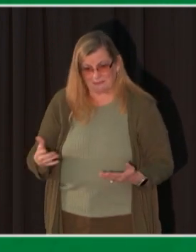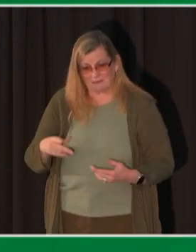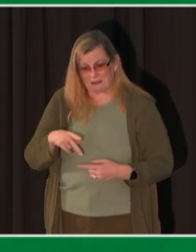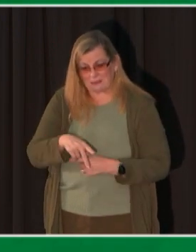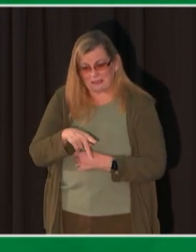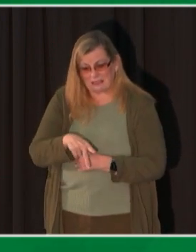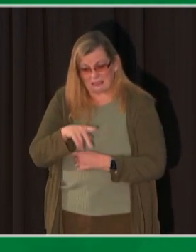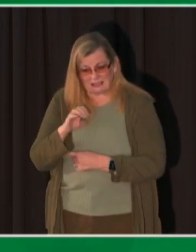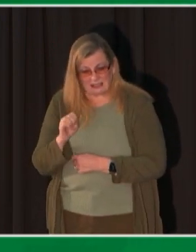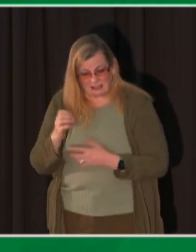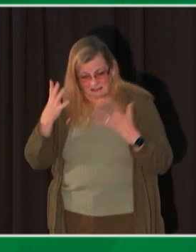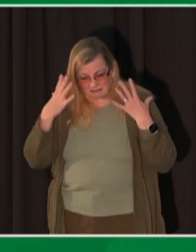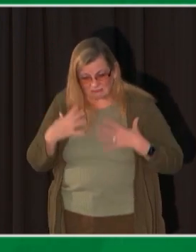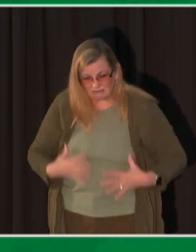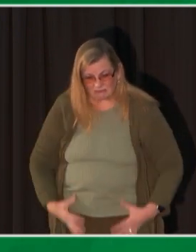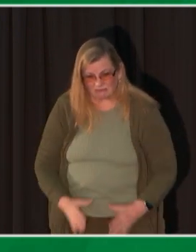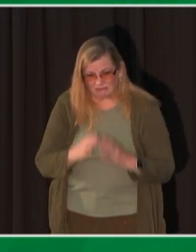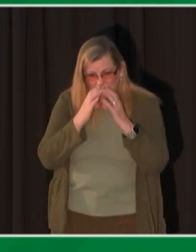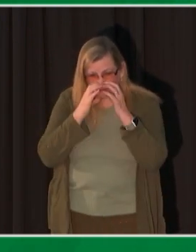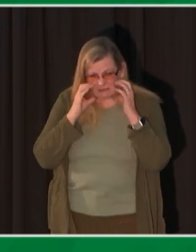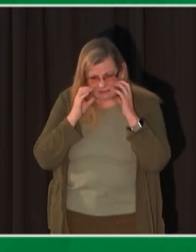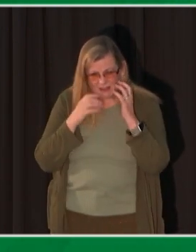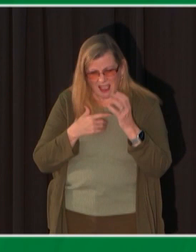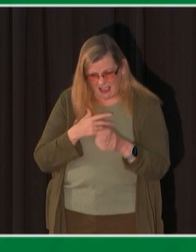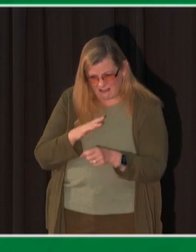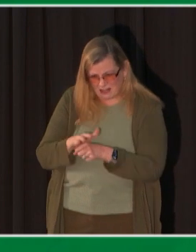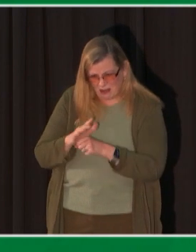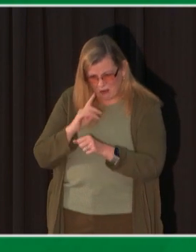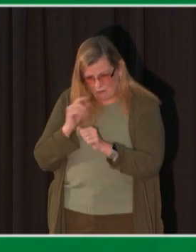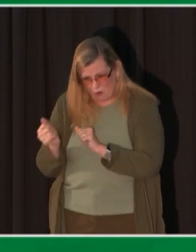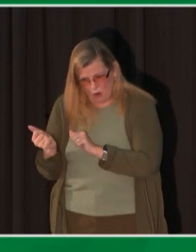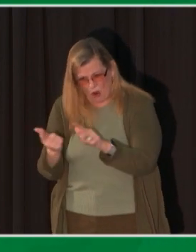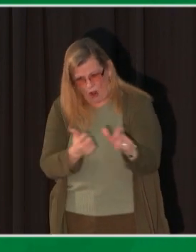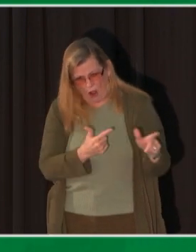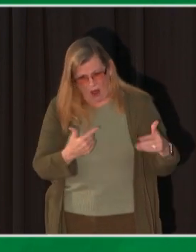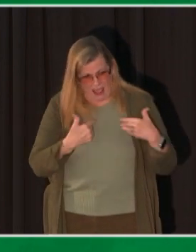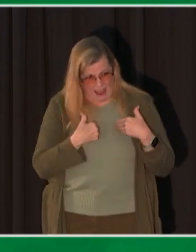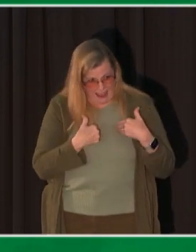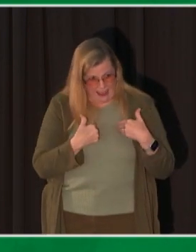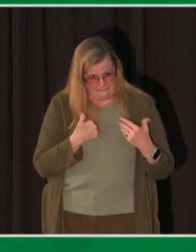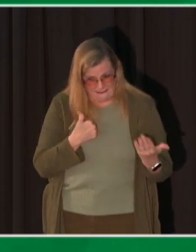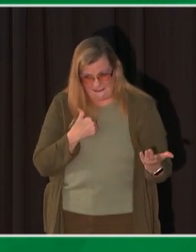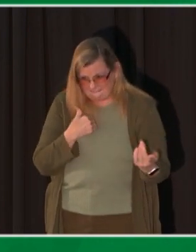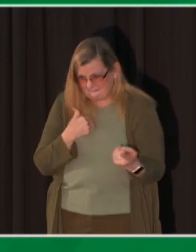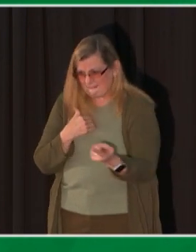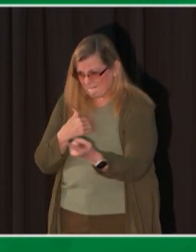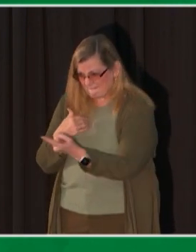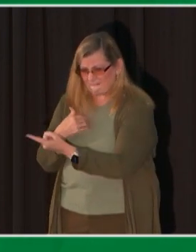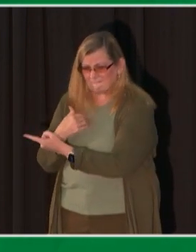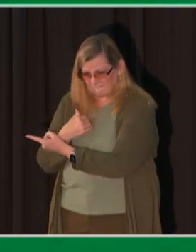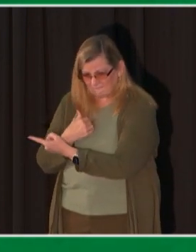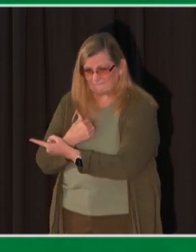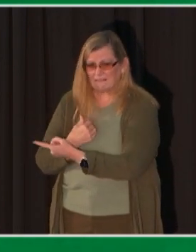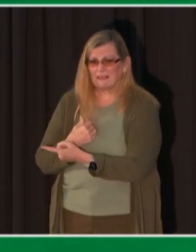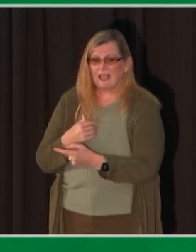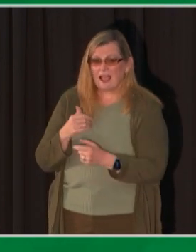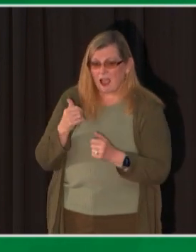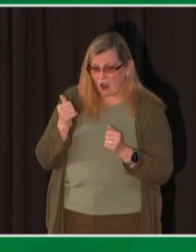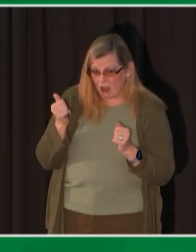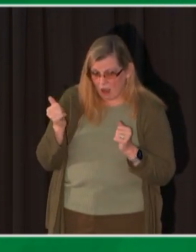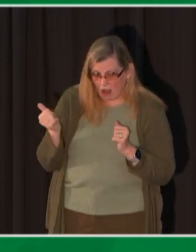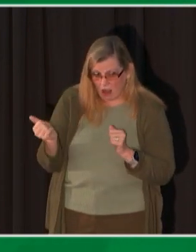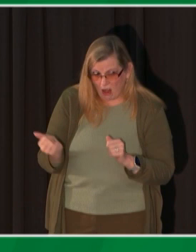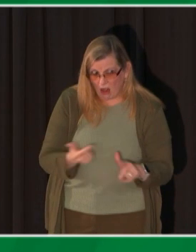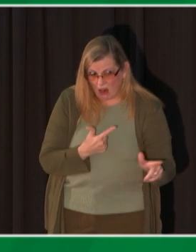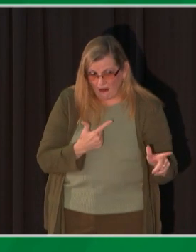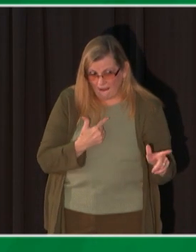be adequate, that everyone has all of the personal protective equipment that they need across our healthcare ecosystem